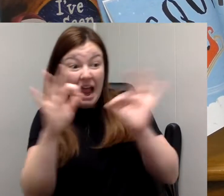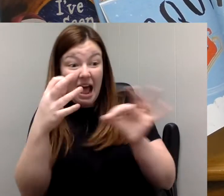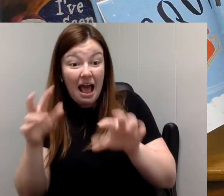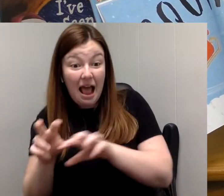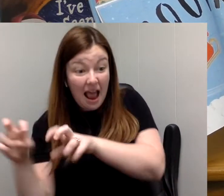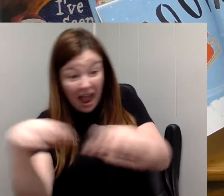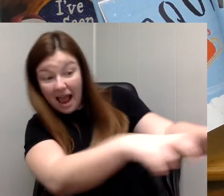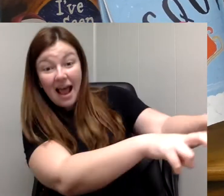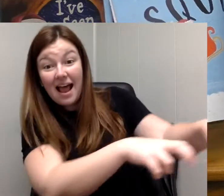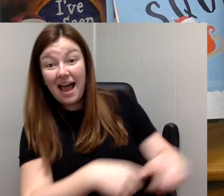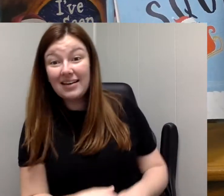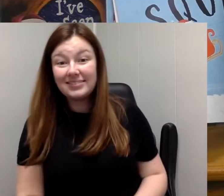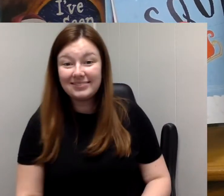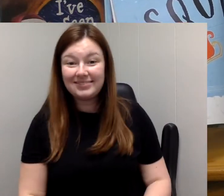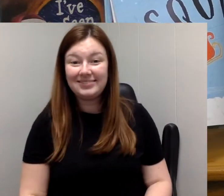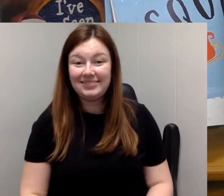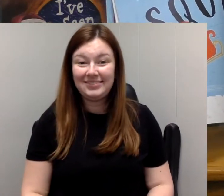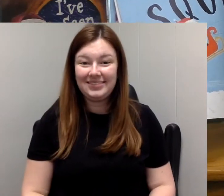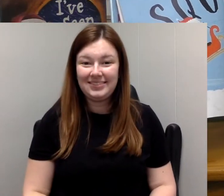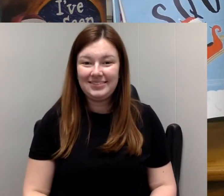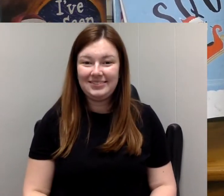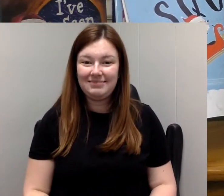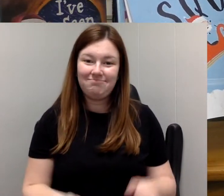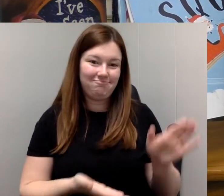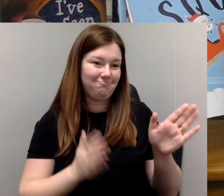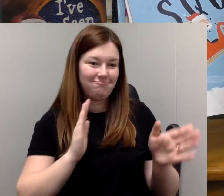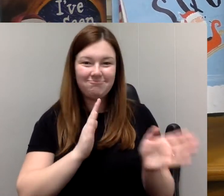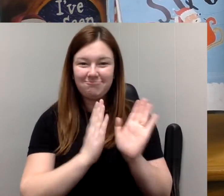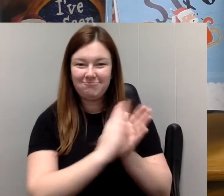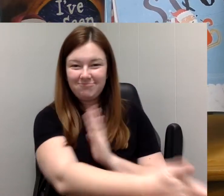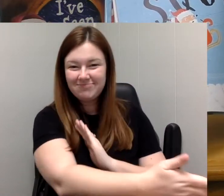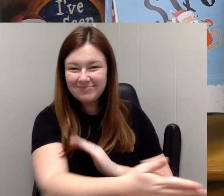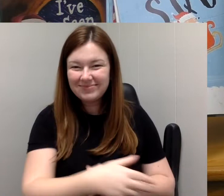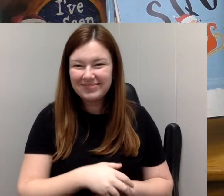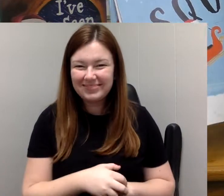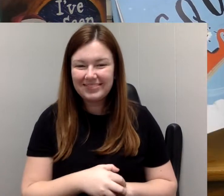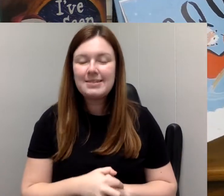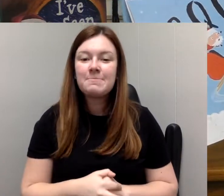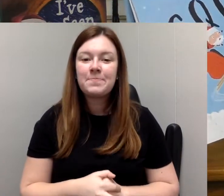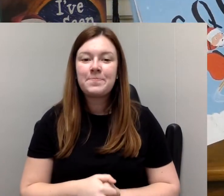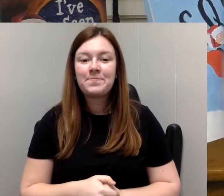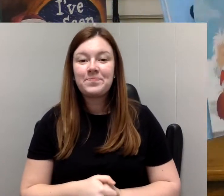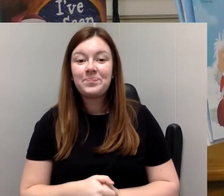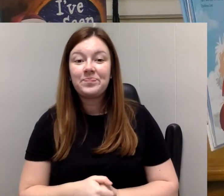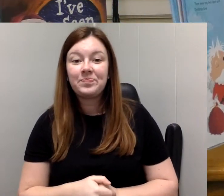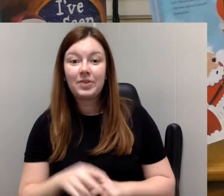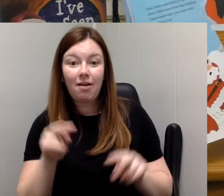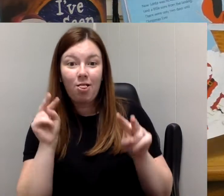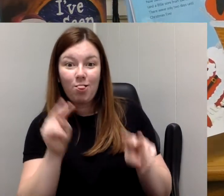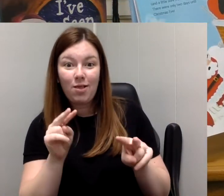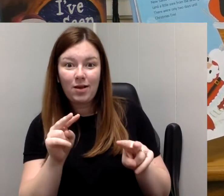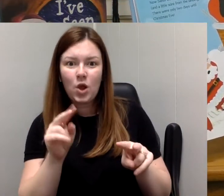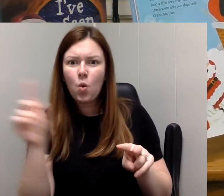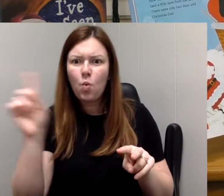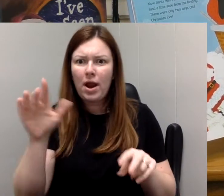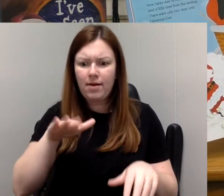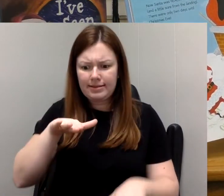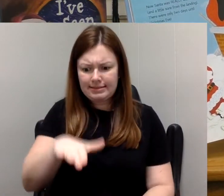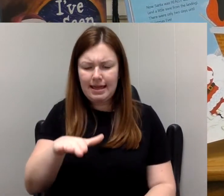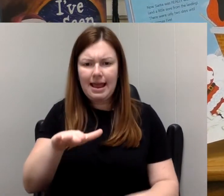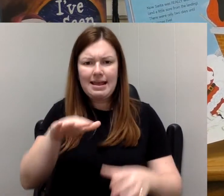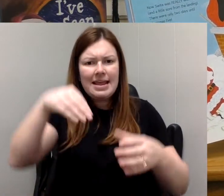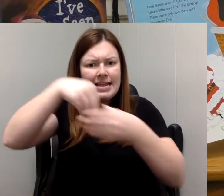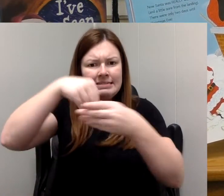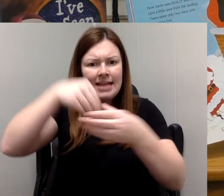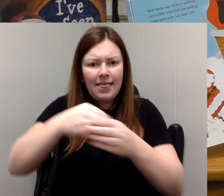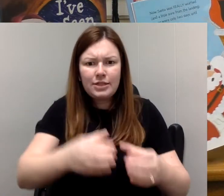Squirrels, they said. So off they go. Look, they're scared of the squirrel. Look where his sleigh